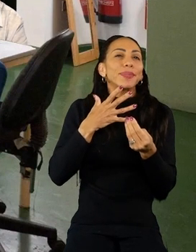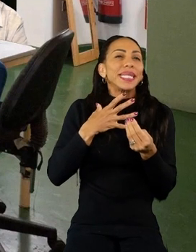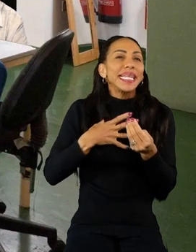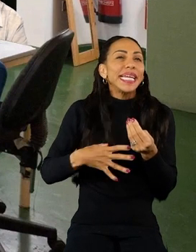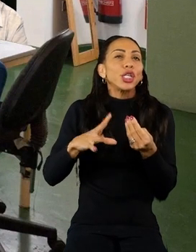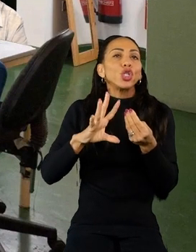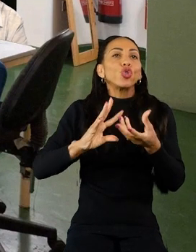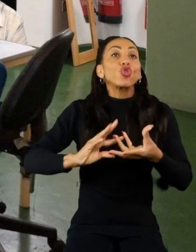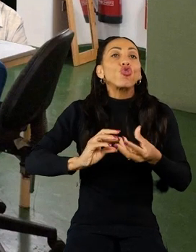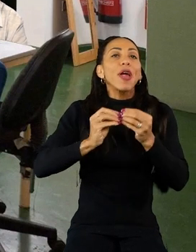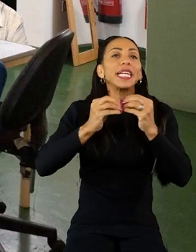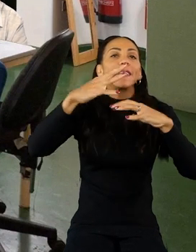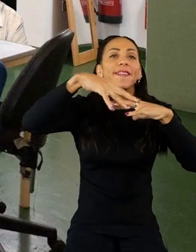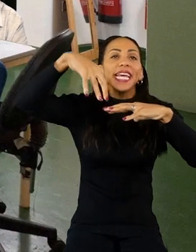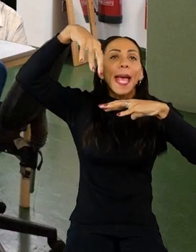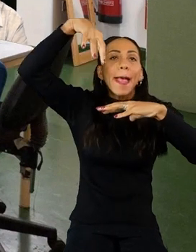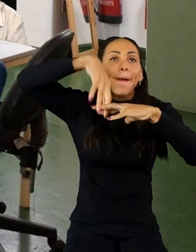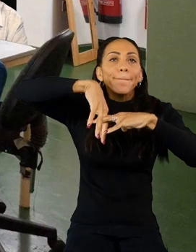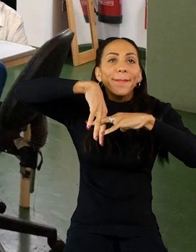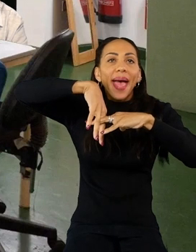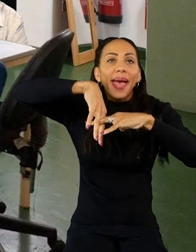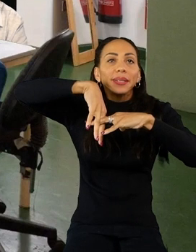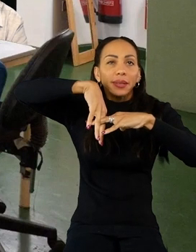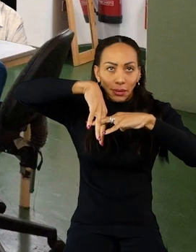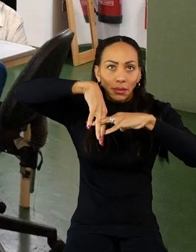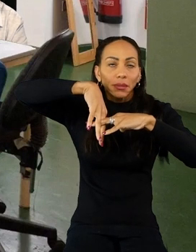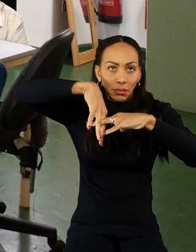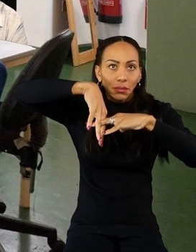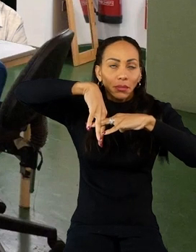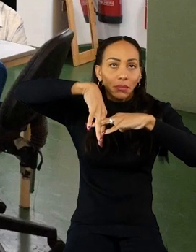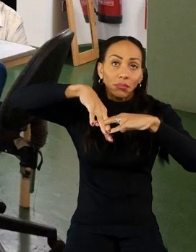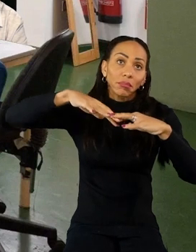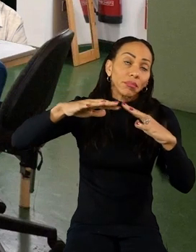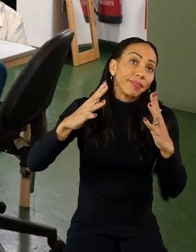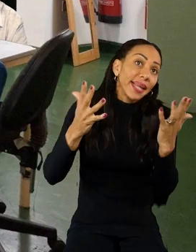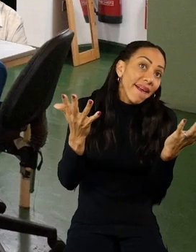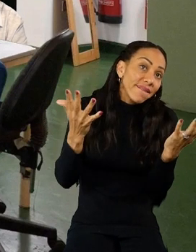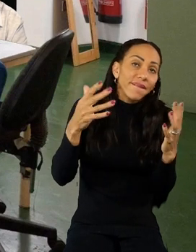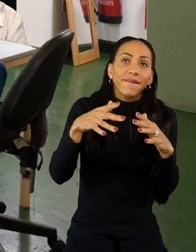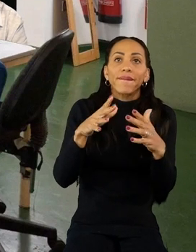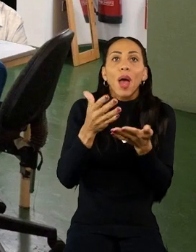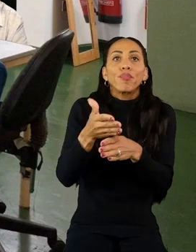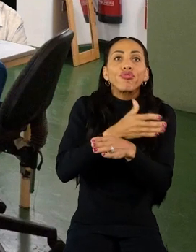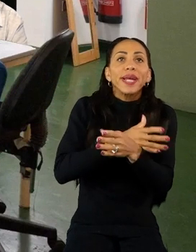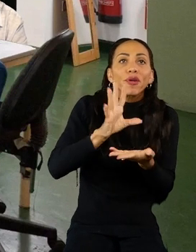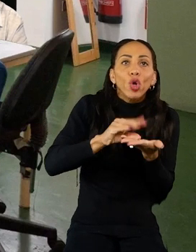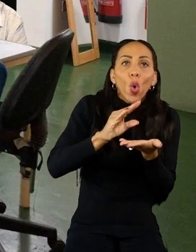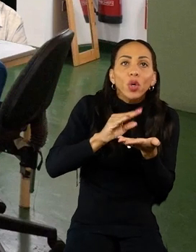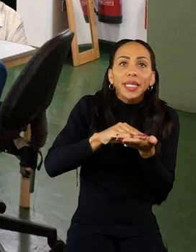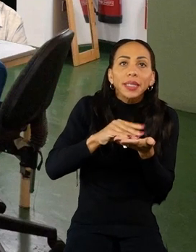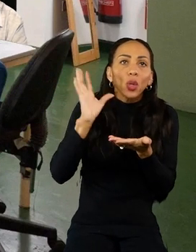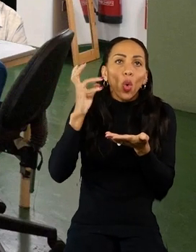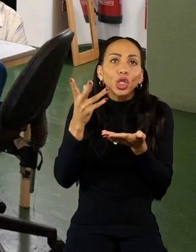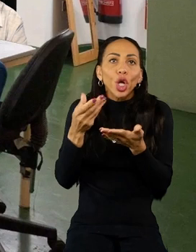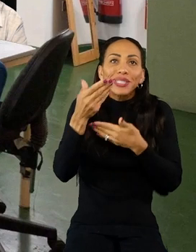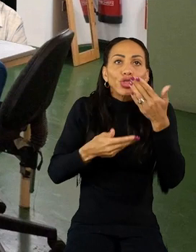description would really need to be a massive part of it, but we would embed that creatively in the process, either in the